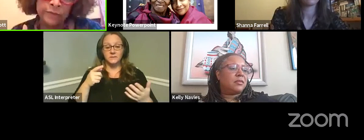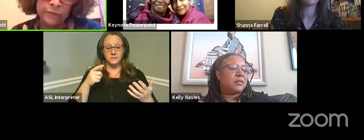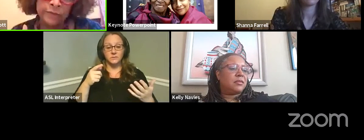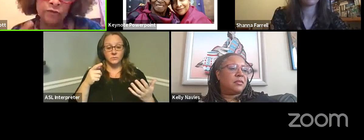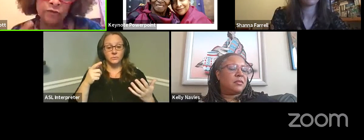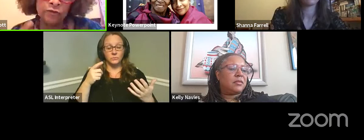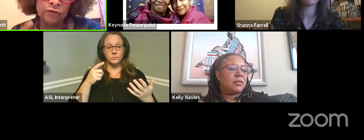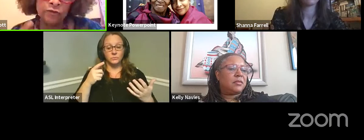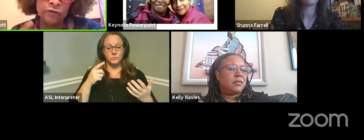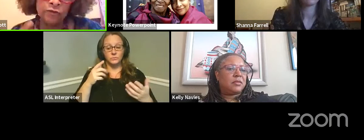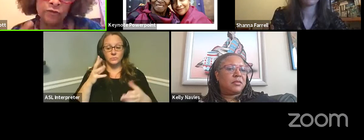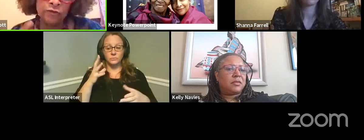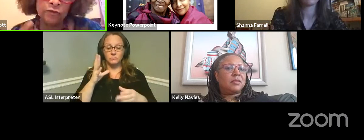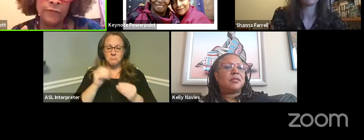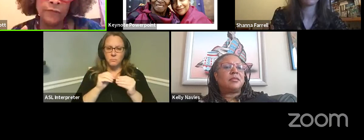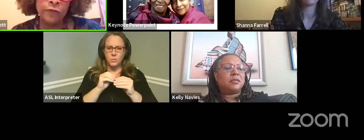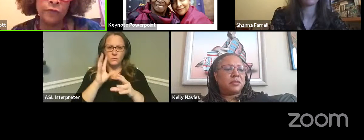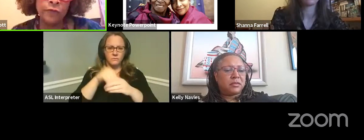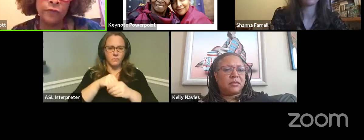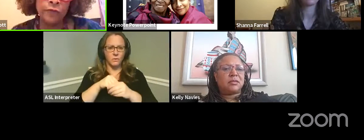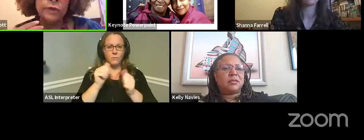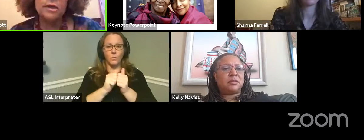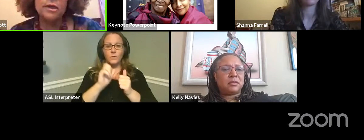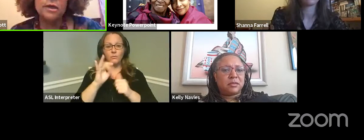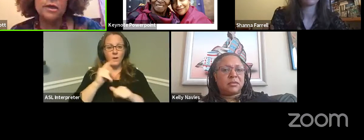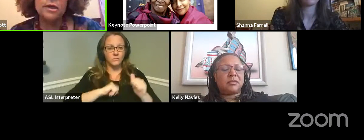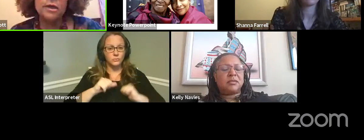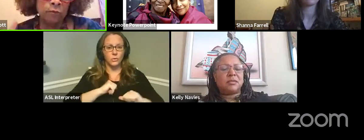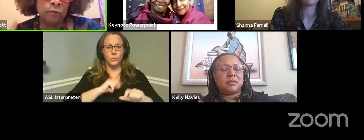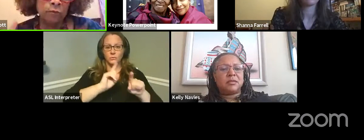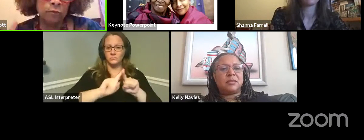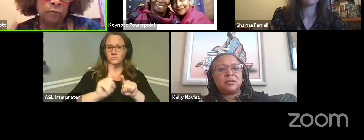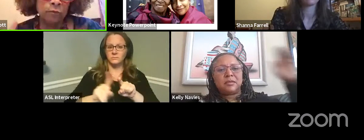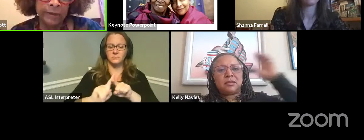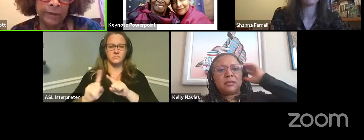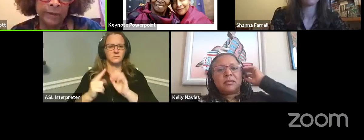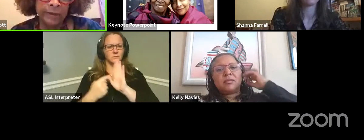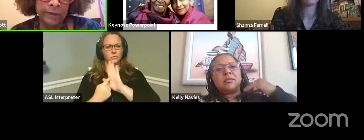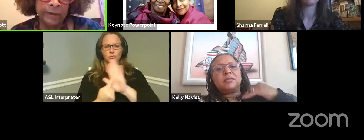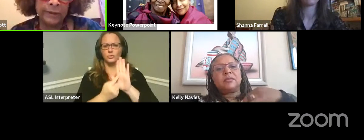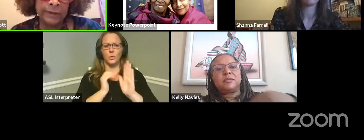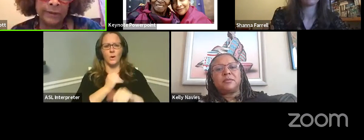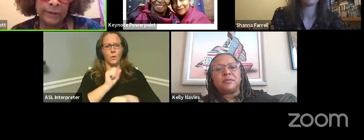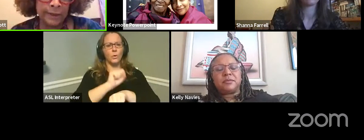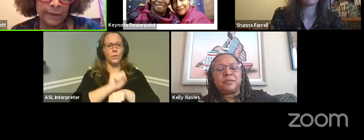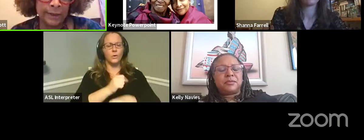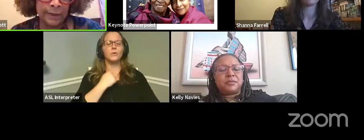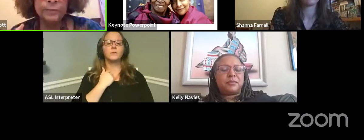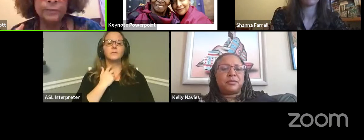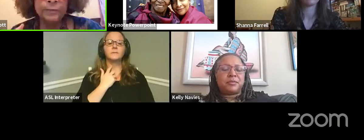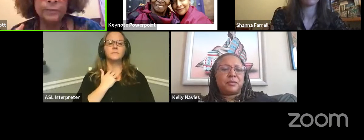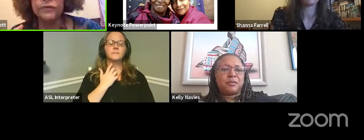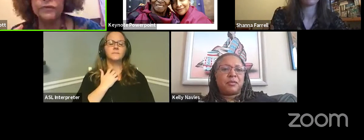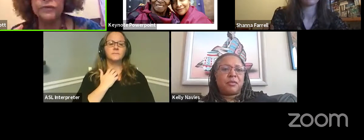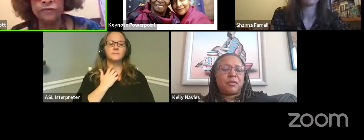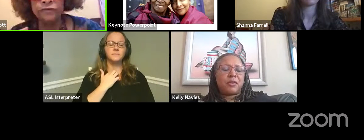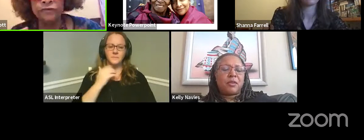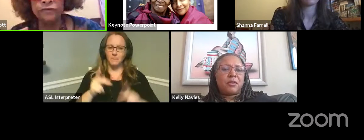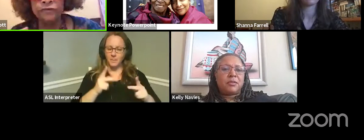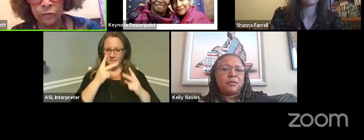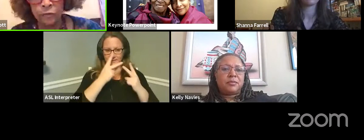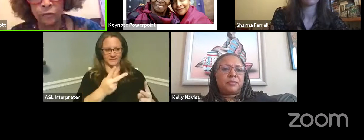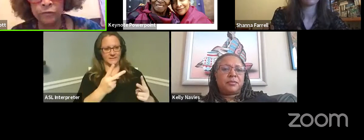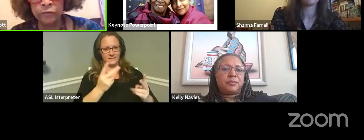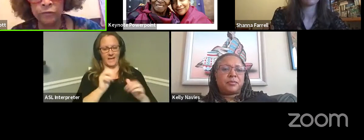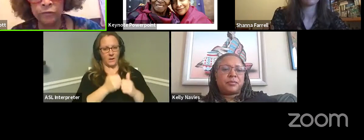get more into the craft shows and other things so that we could, our work could be seen and that people could see